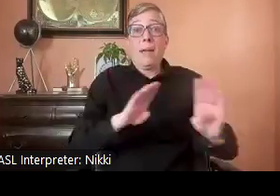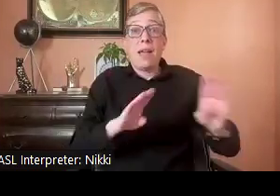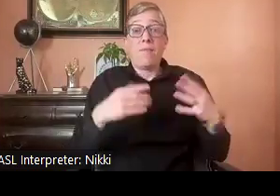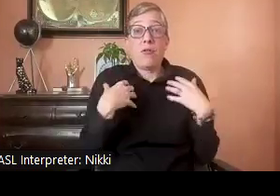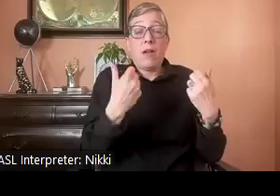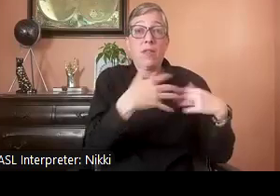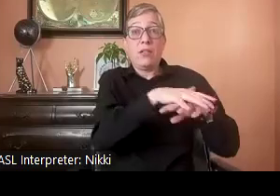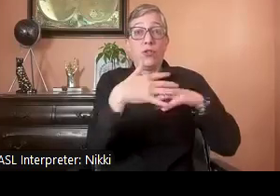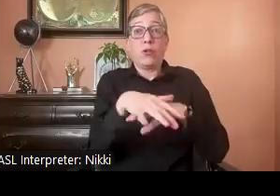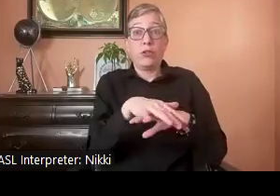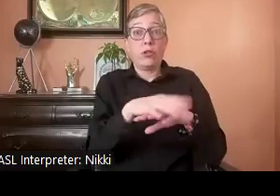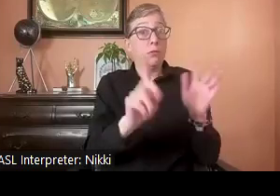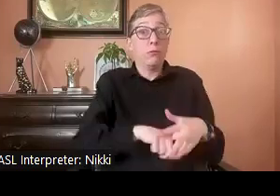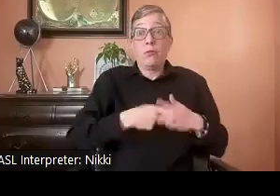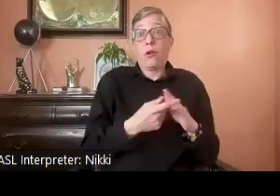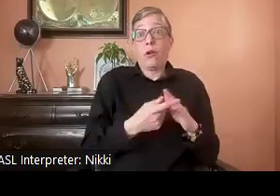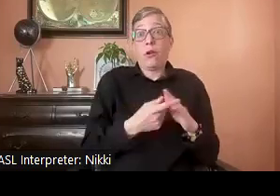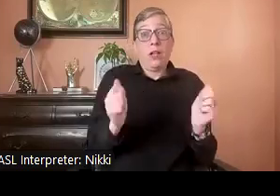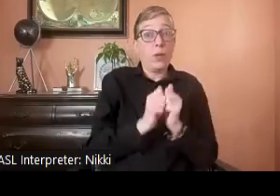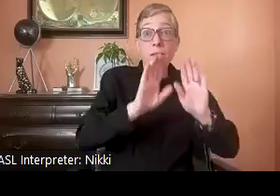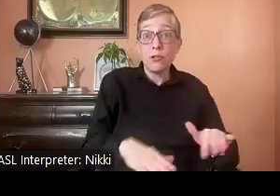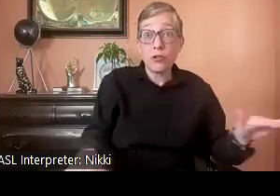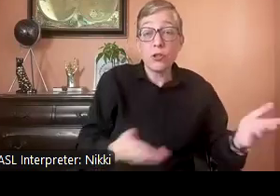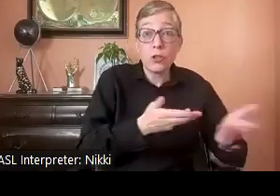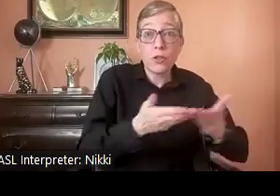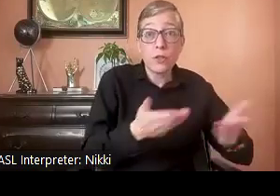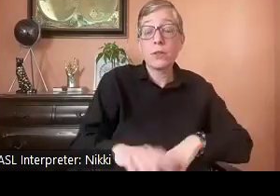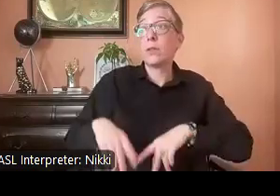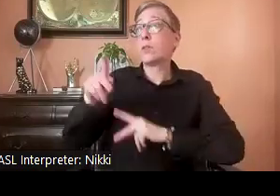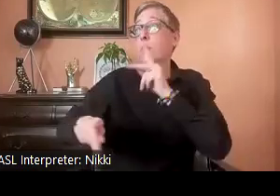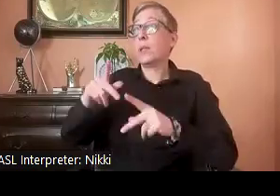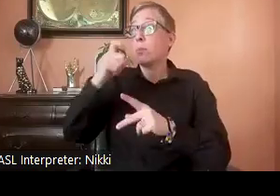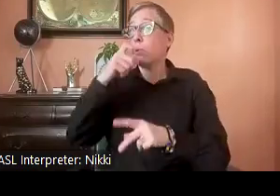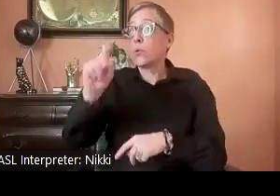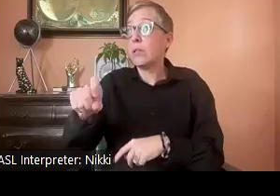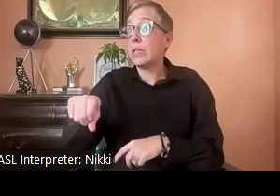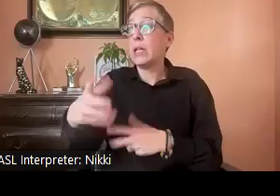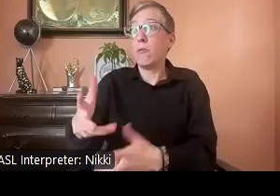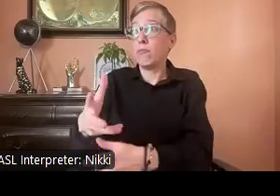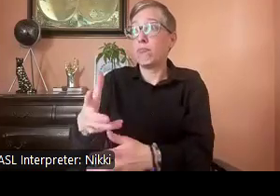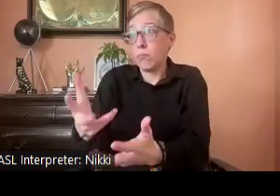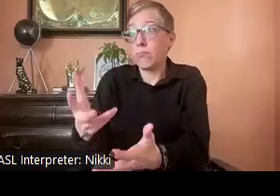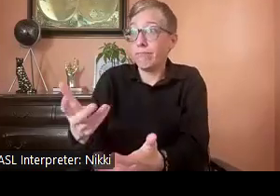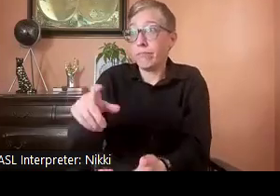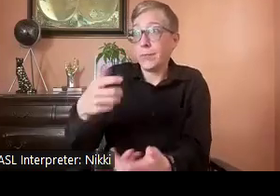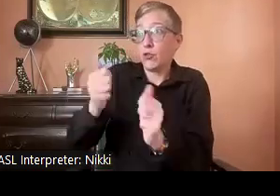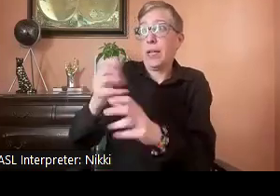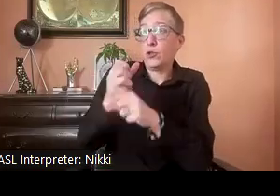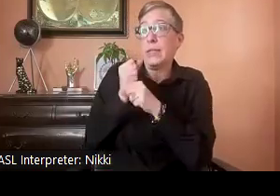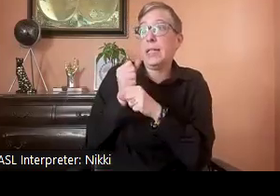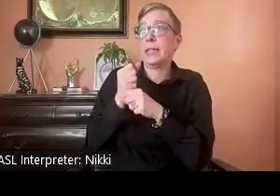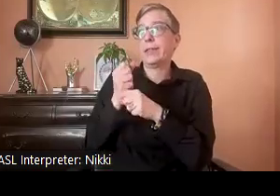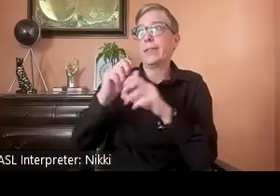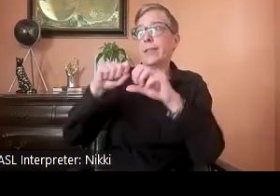services and social people who seek social assistance everywhere, right? So that we can kind of be the unique,